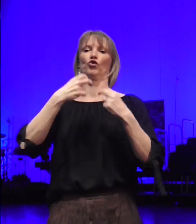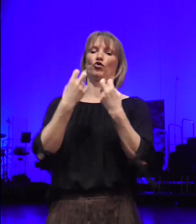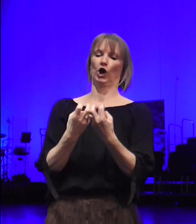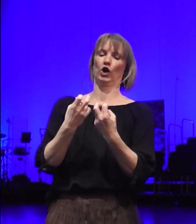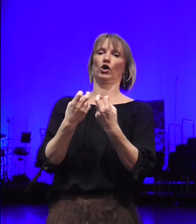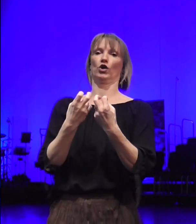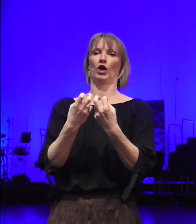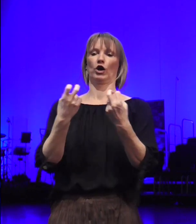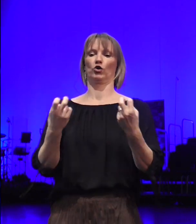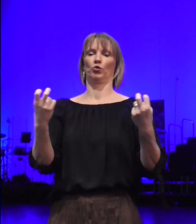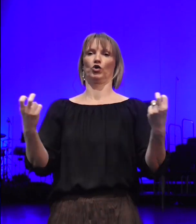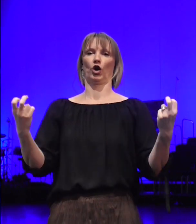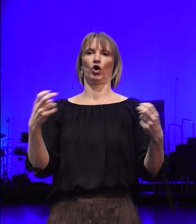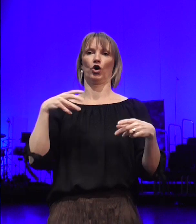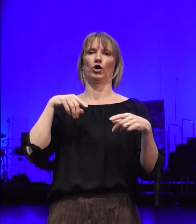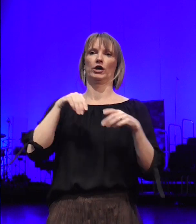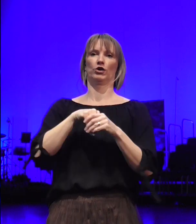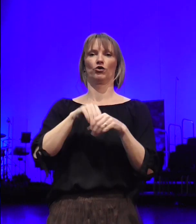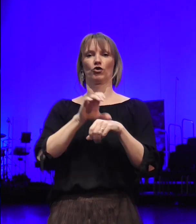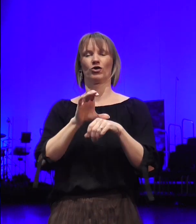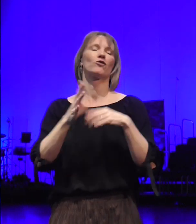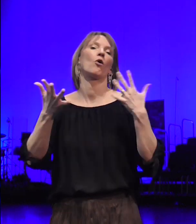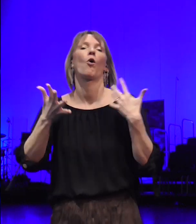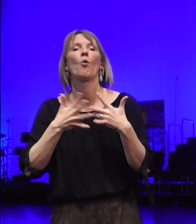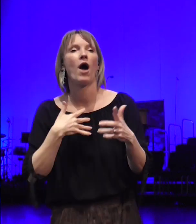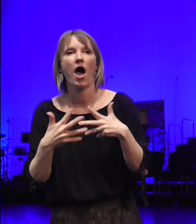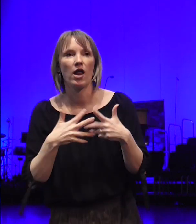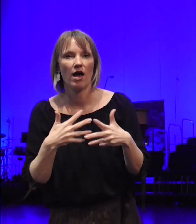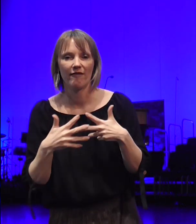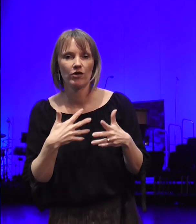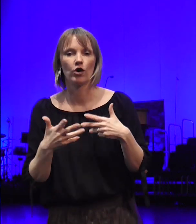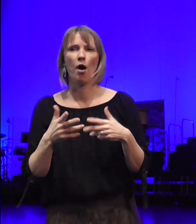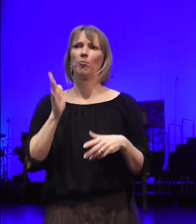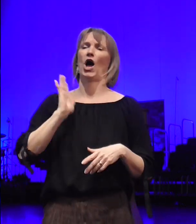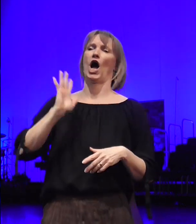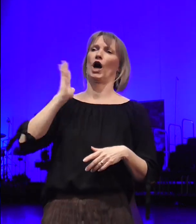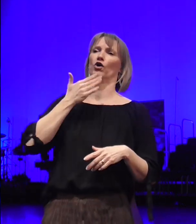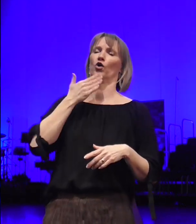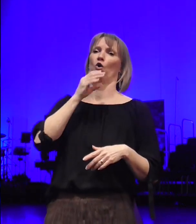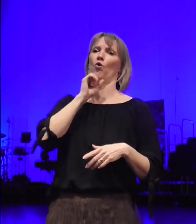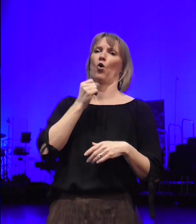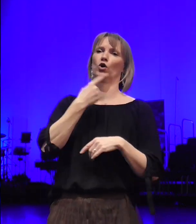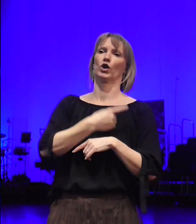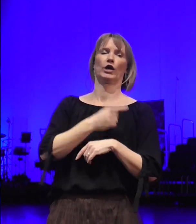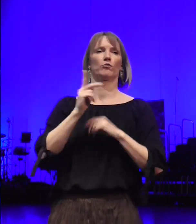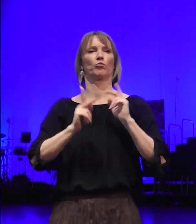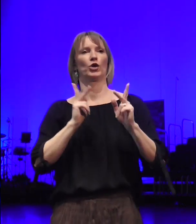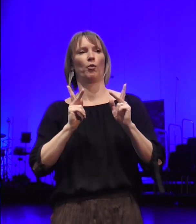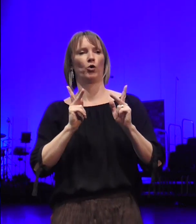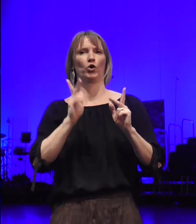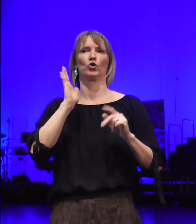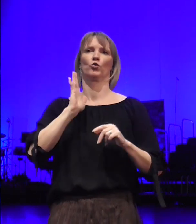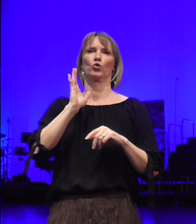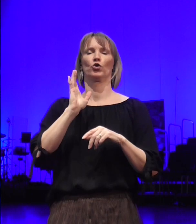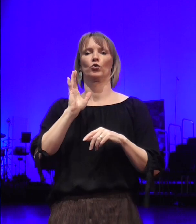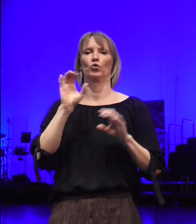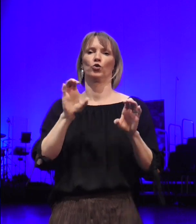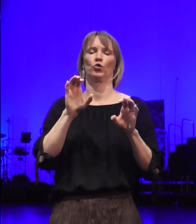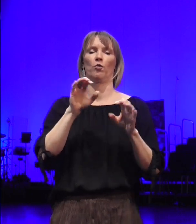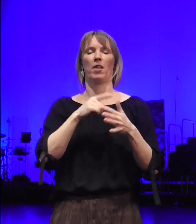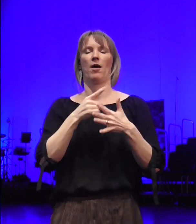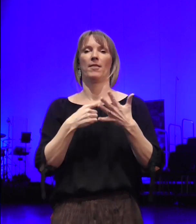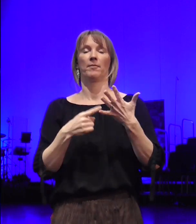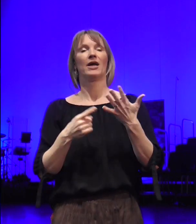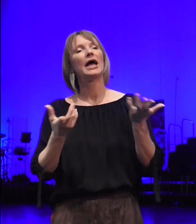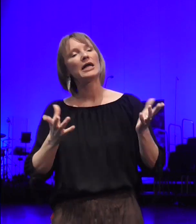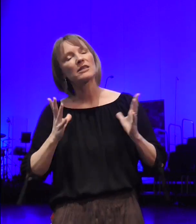to each other in church or whatever it might be. Back in the good old days, people used to do this. And it's